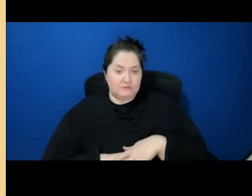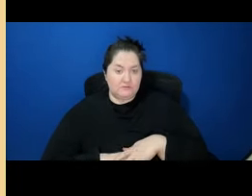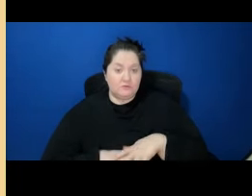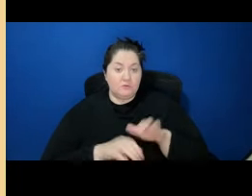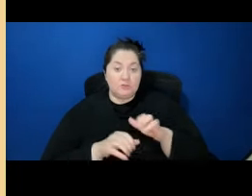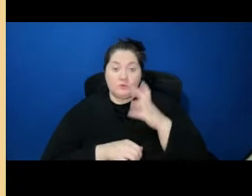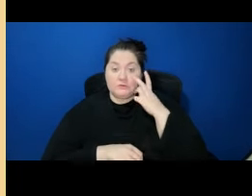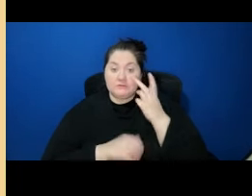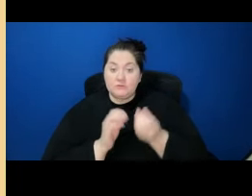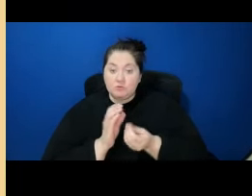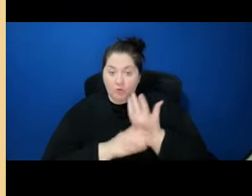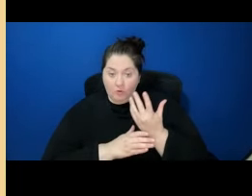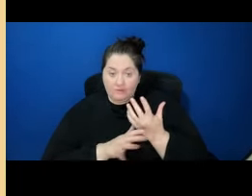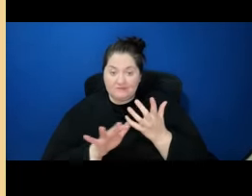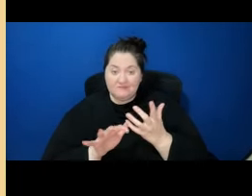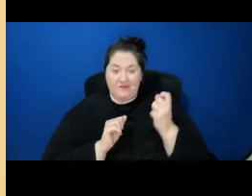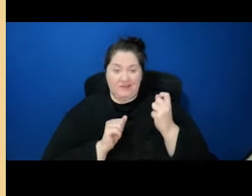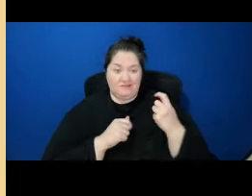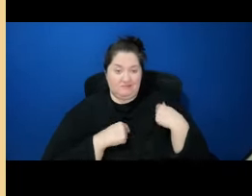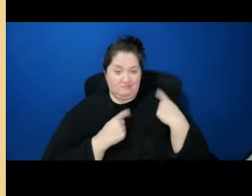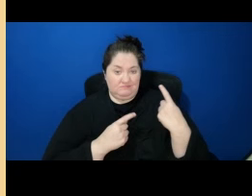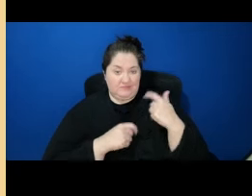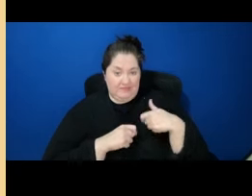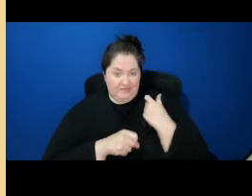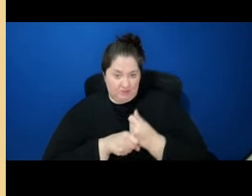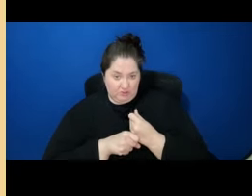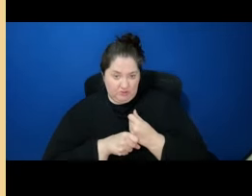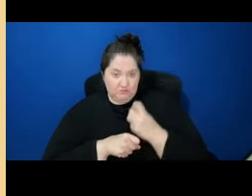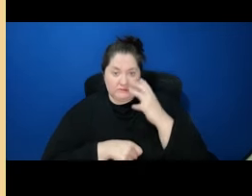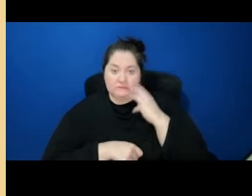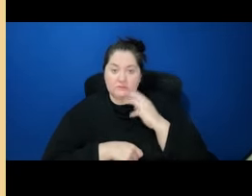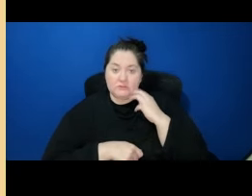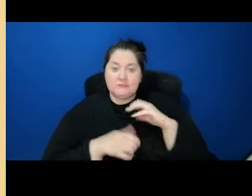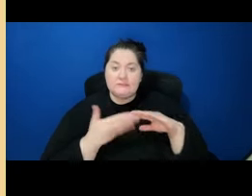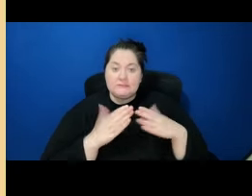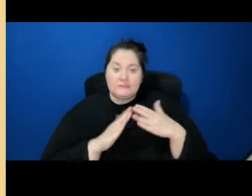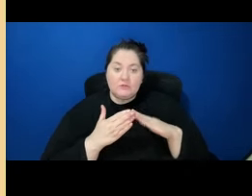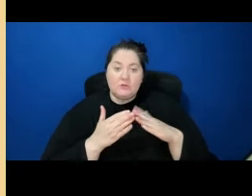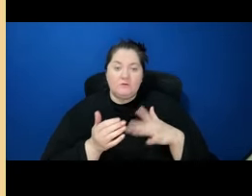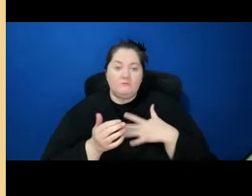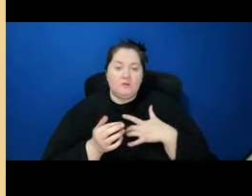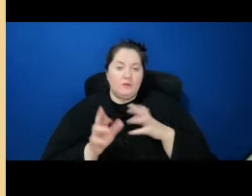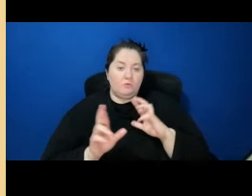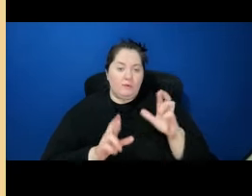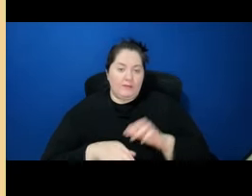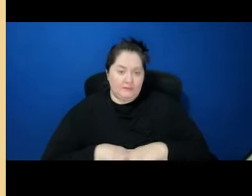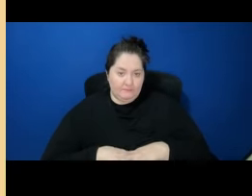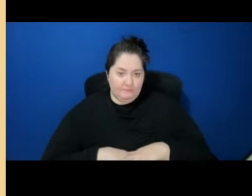growth that's as fast as the last 10 years we've experienced as a city, we feel like we're ready for it.